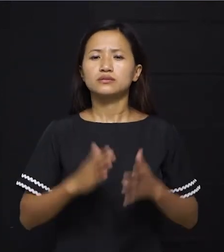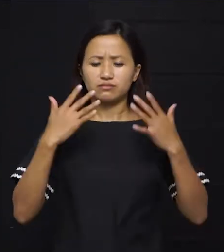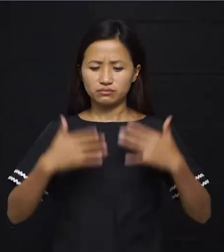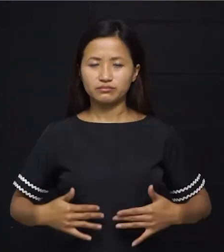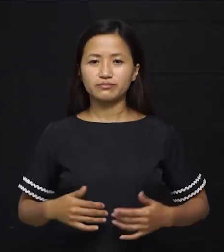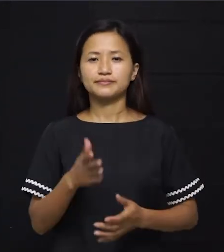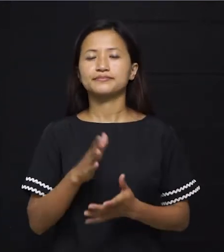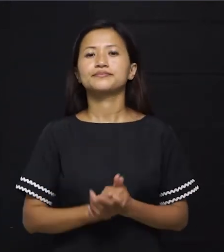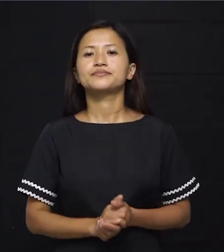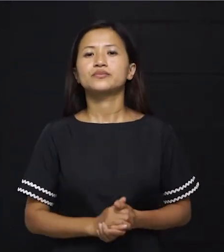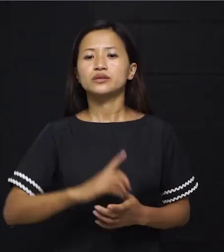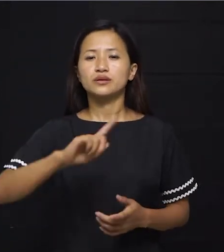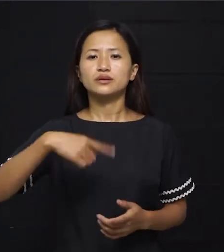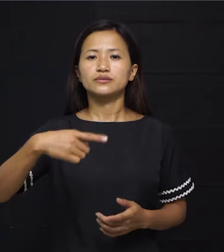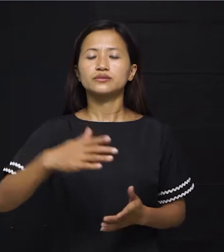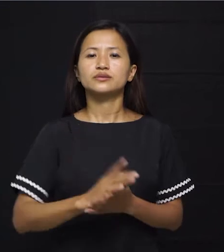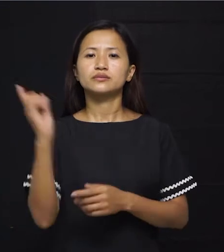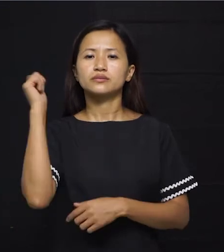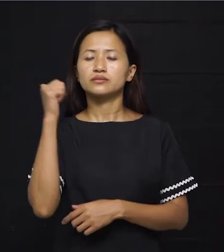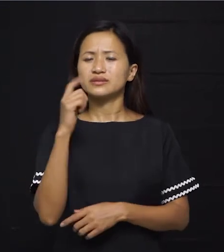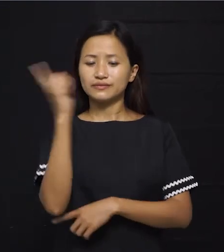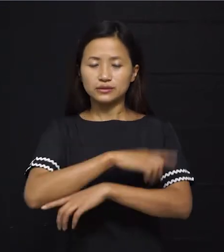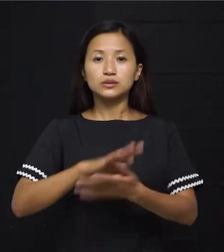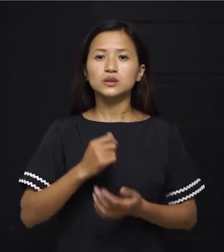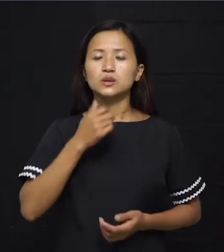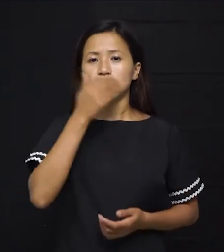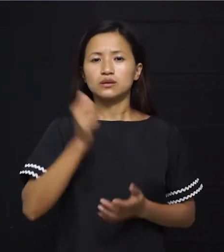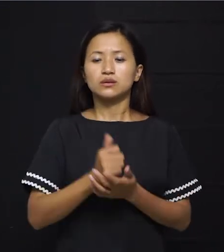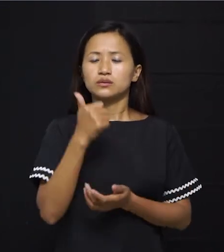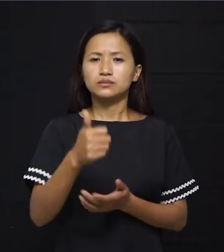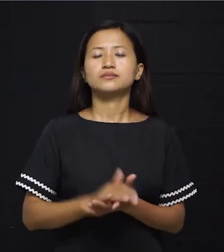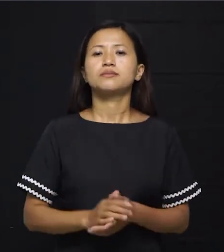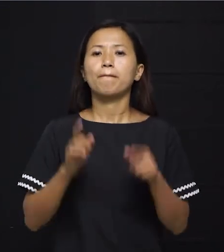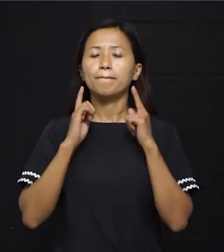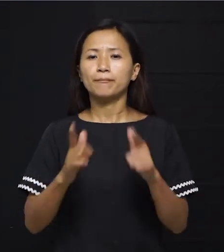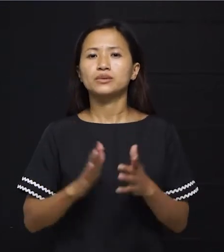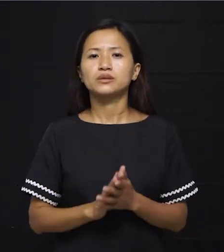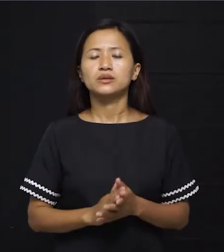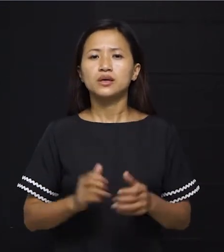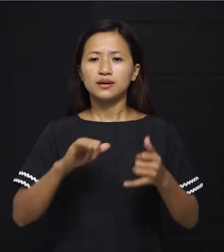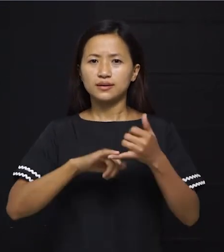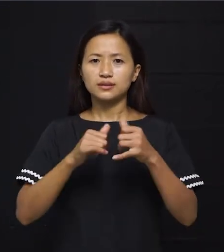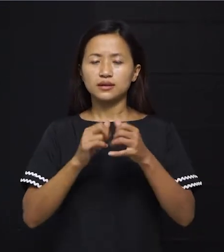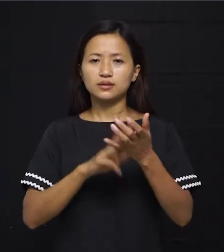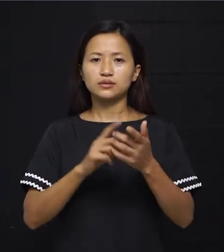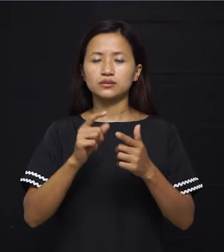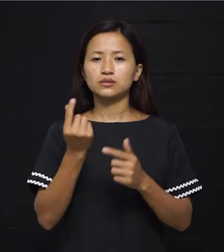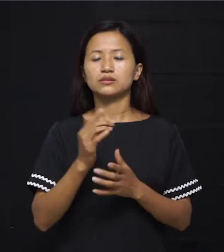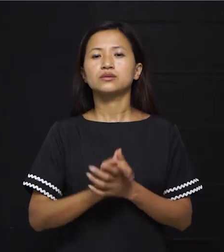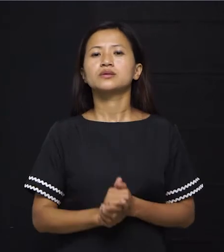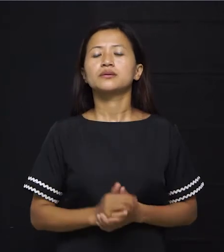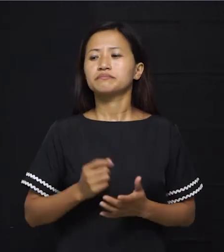healthy. But he knew that everything was so good and that he sold it. But Samju Sahu did not pay him back the